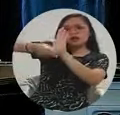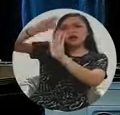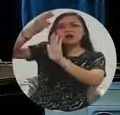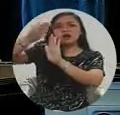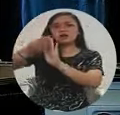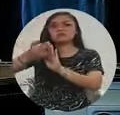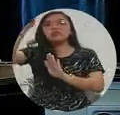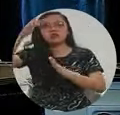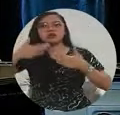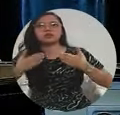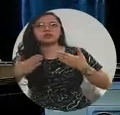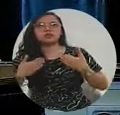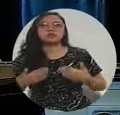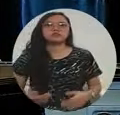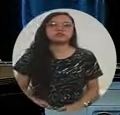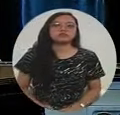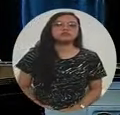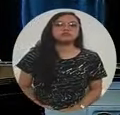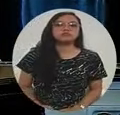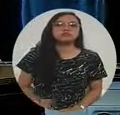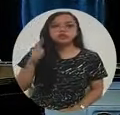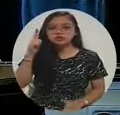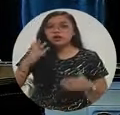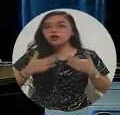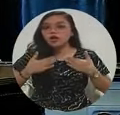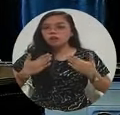that is the highest service to Him.